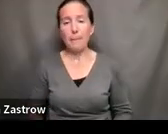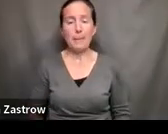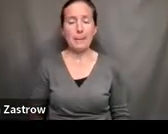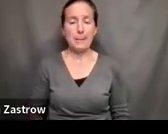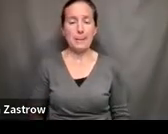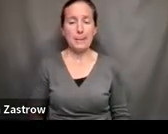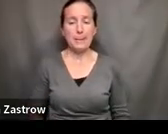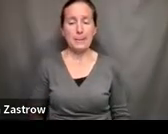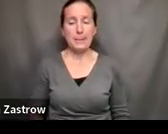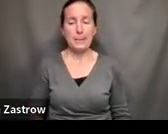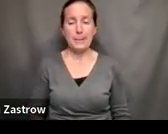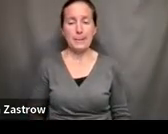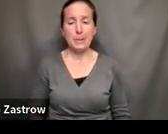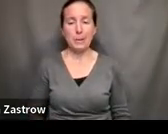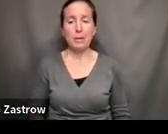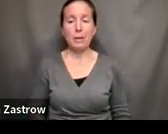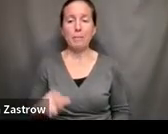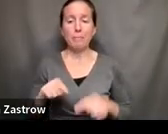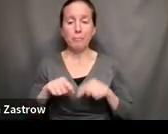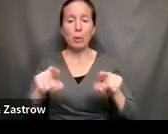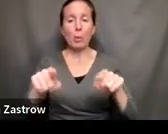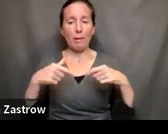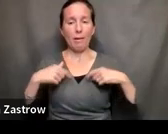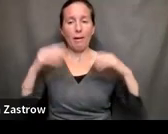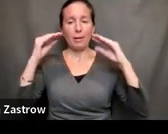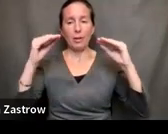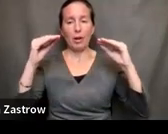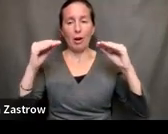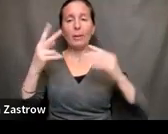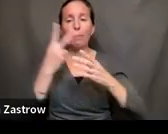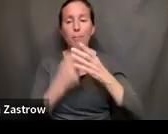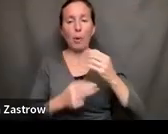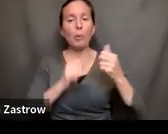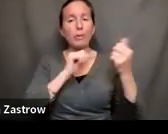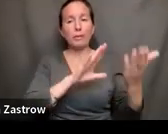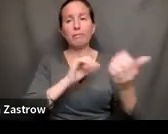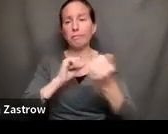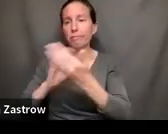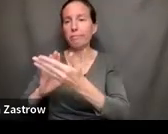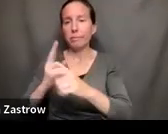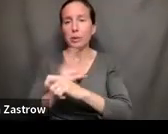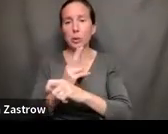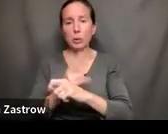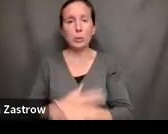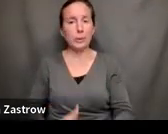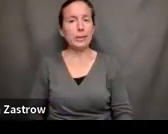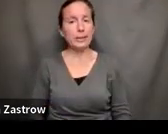I had both when I was teaching, some that were super complex and some that were super simple.